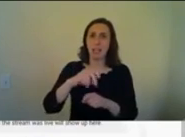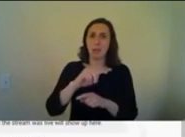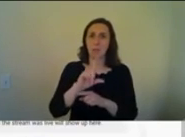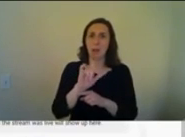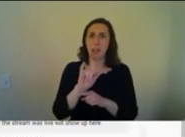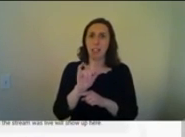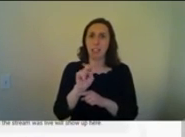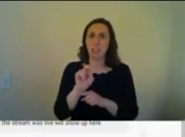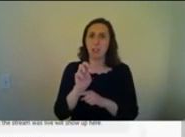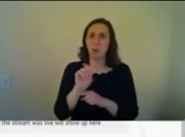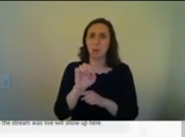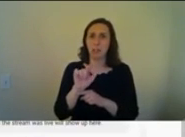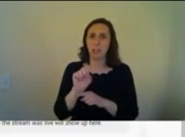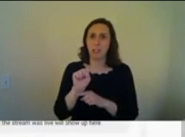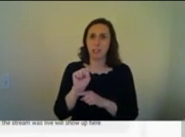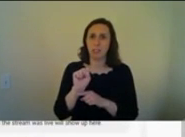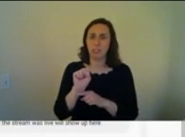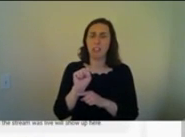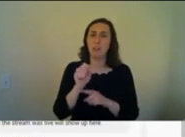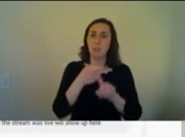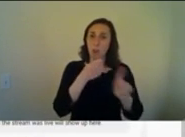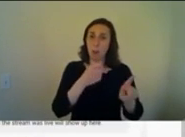out of other polynomials.